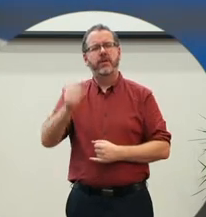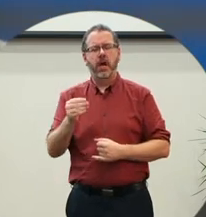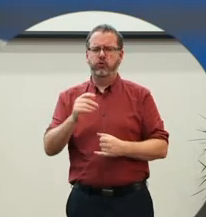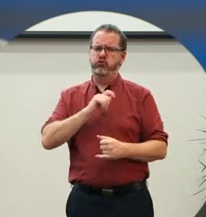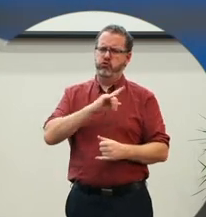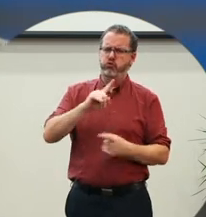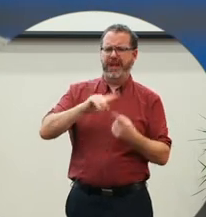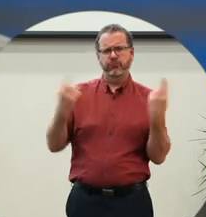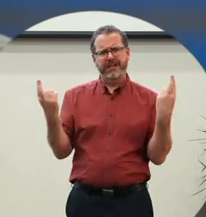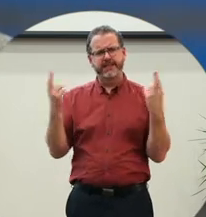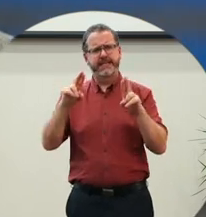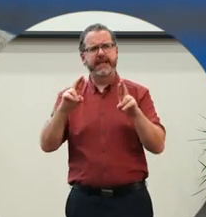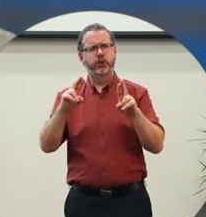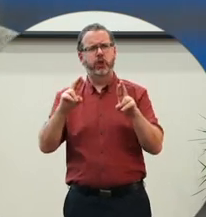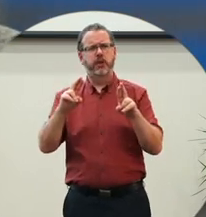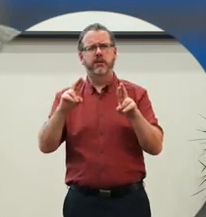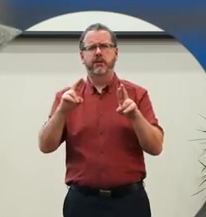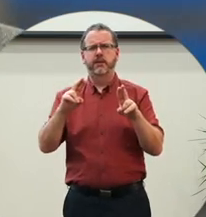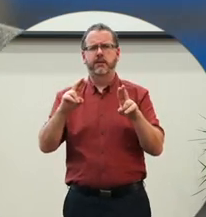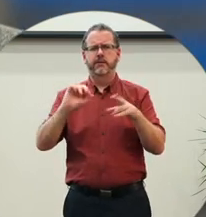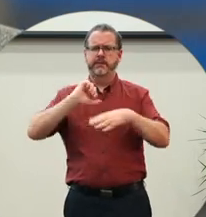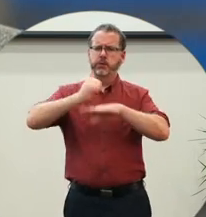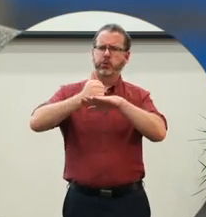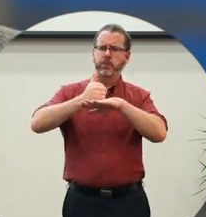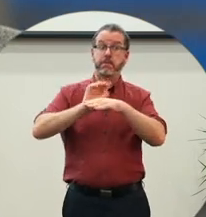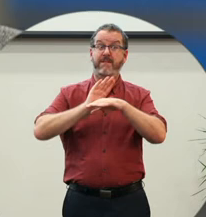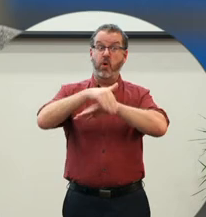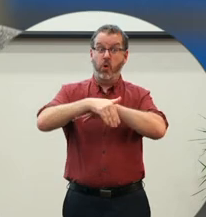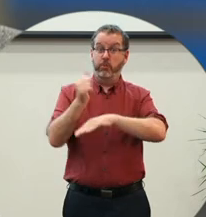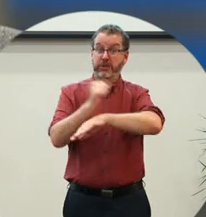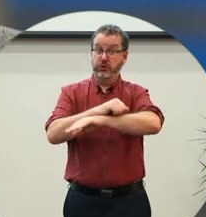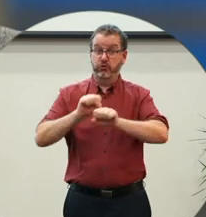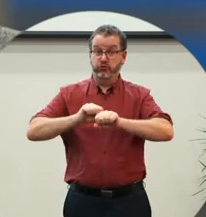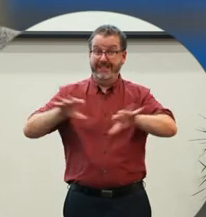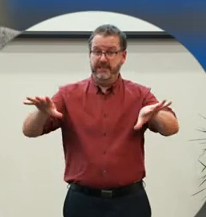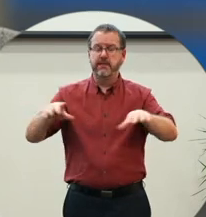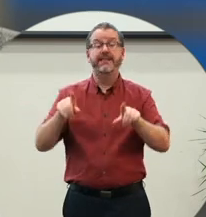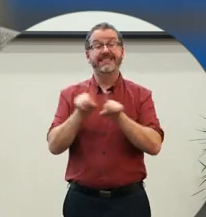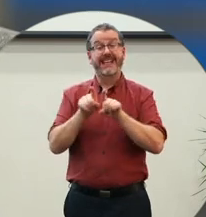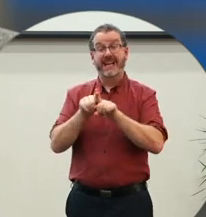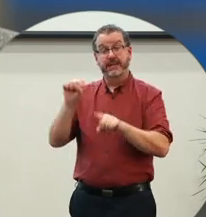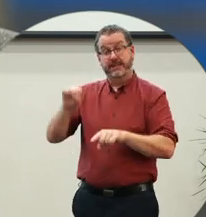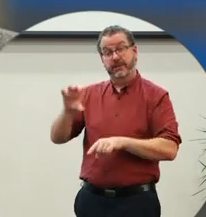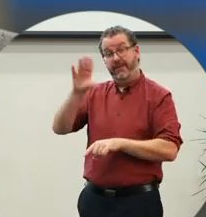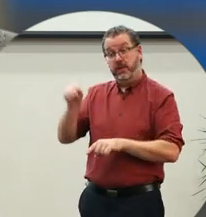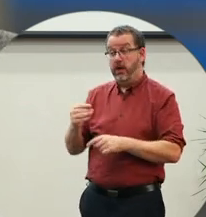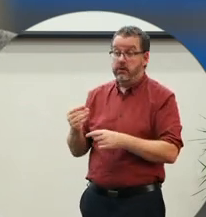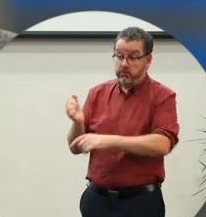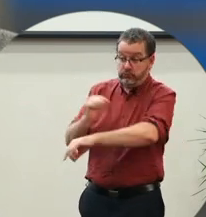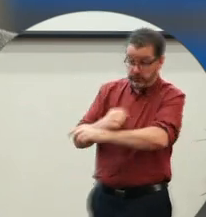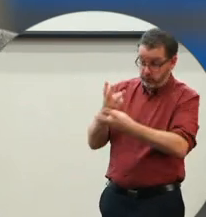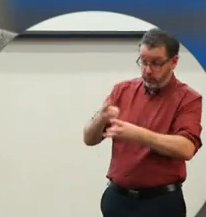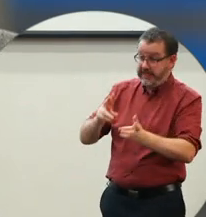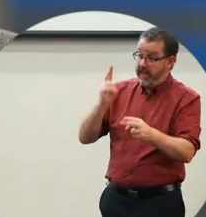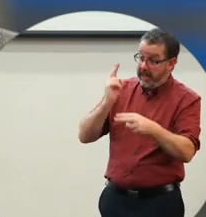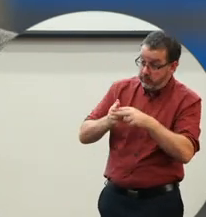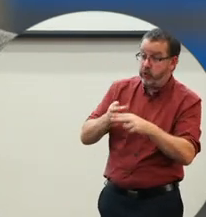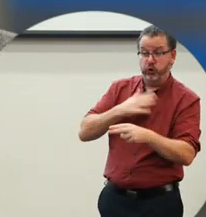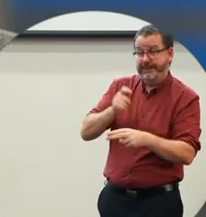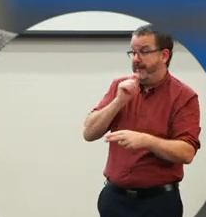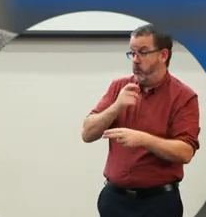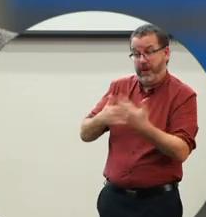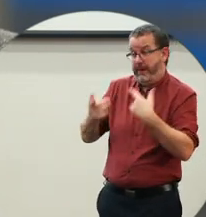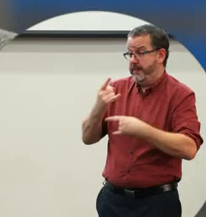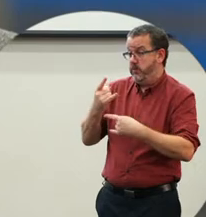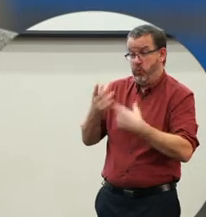negotiation before prisoners were released from prison. In other words, as in South Africa, if you want to get out of prison and you want to wipe the slate, you just tell us what happened. But